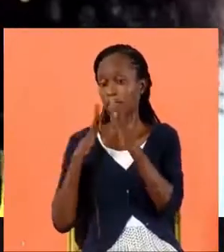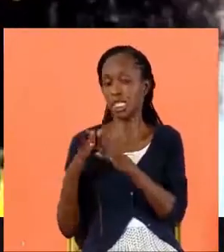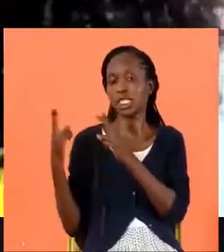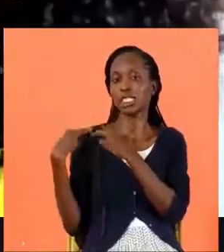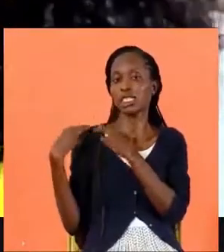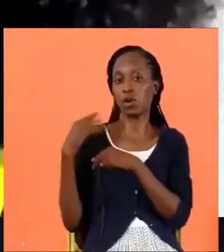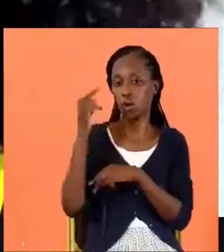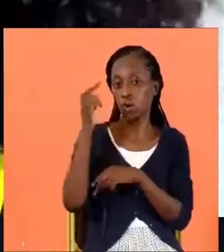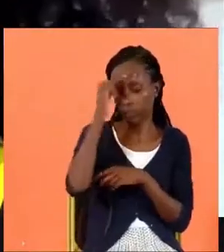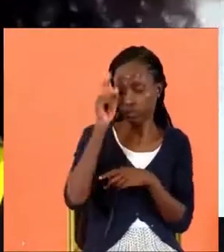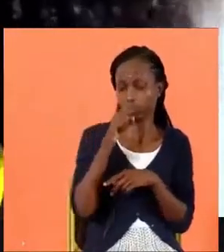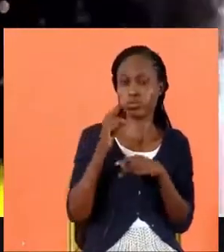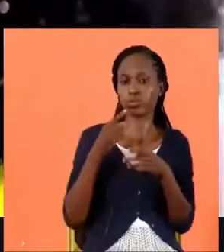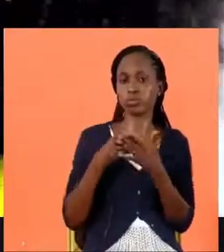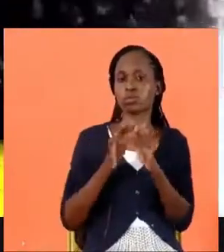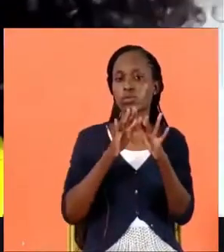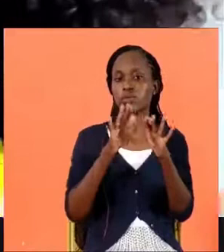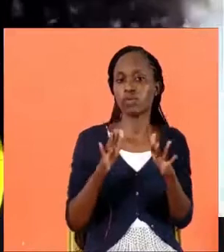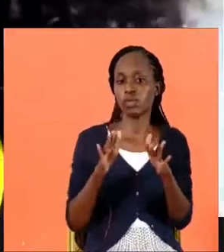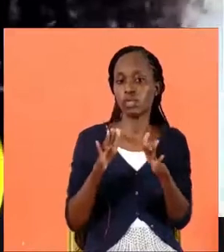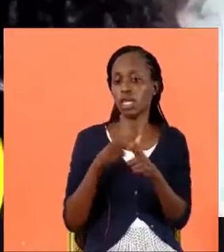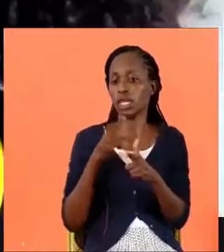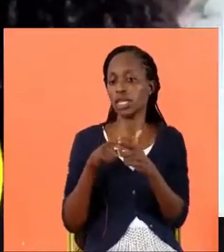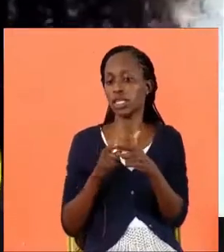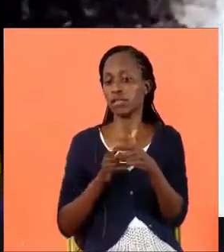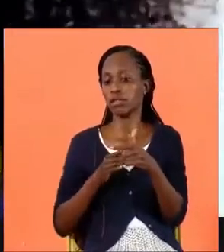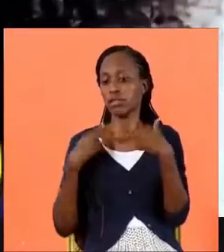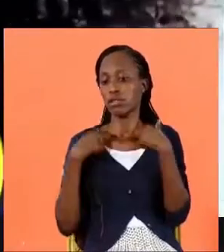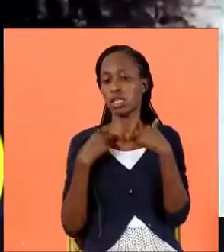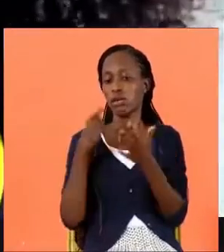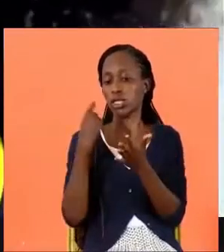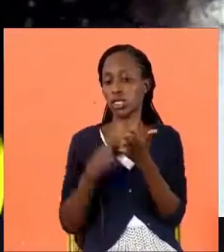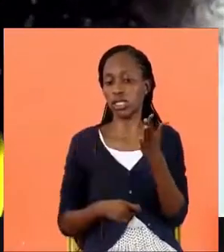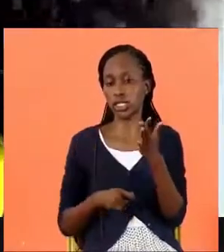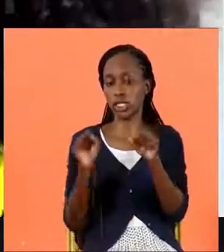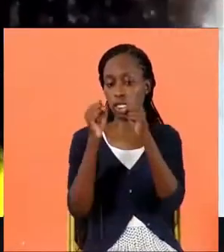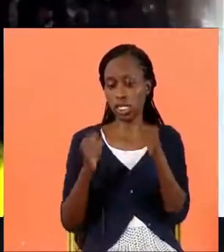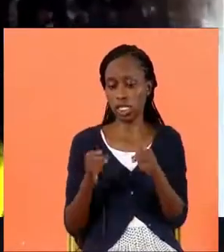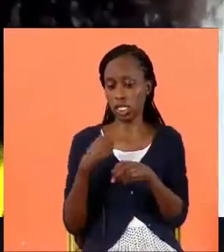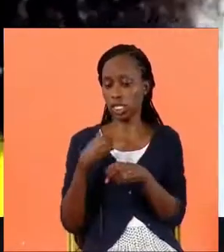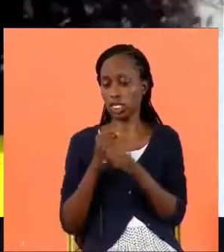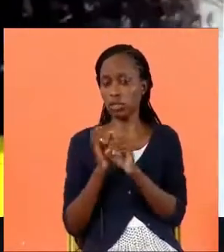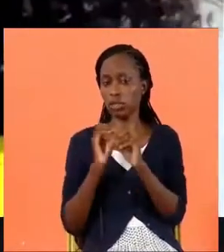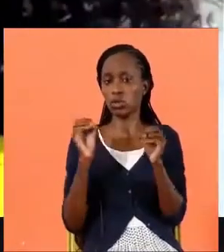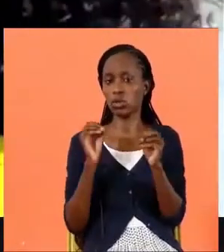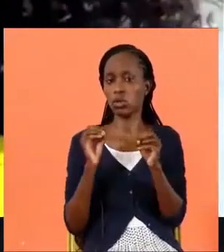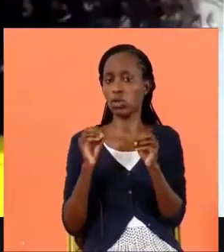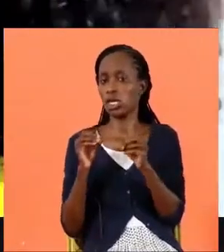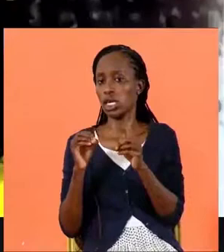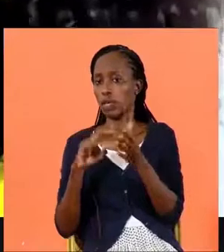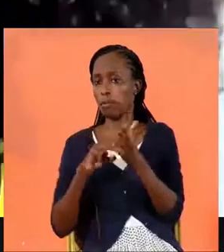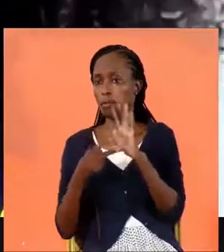illicit financial flows completely disrupt our taxation systems. It makes no sense why you then find a situation where